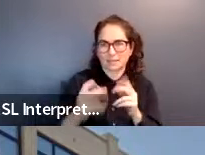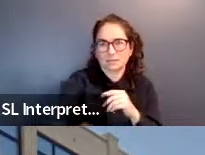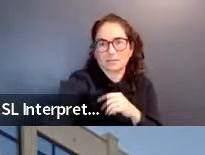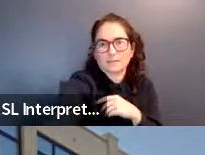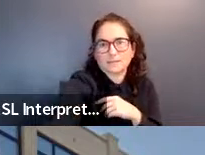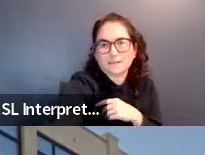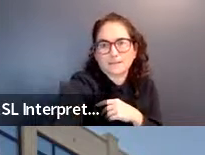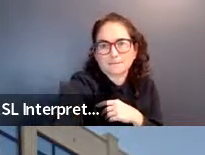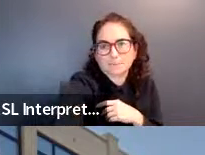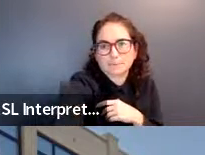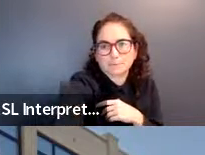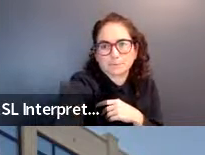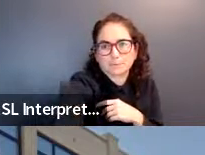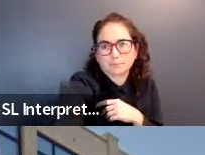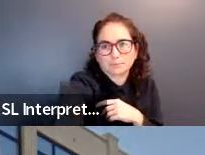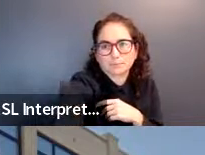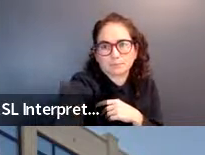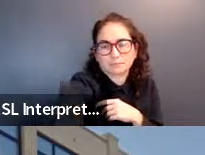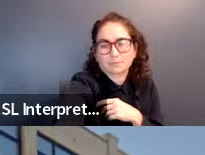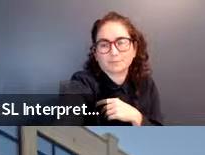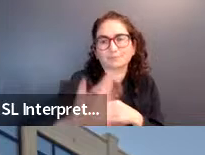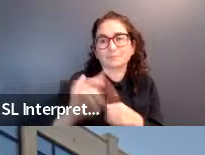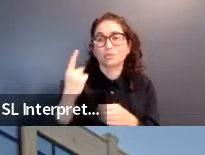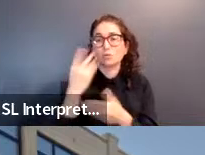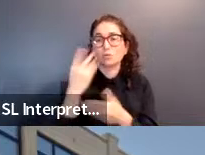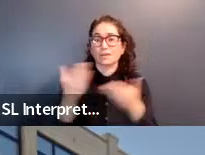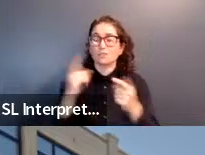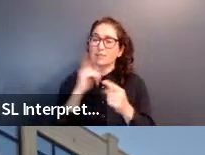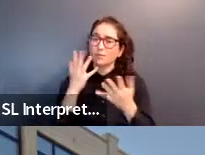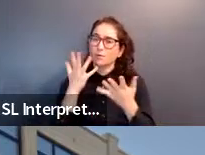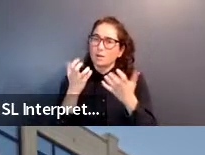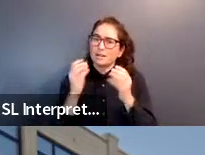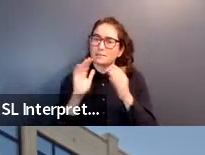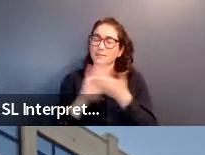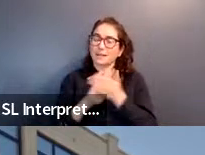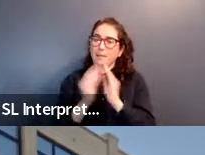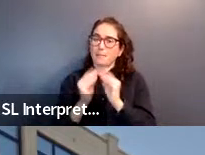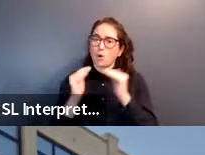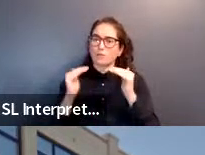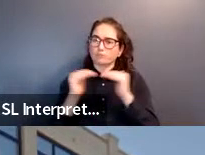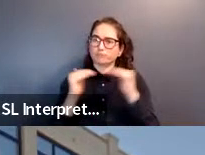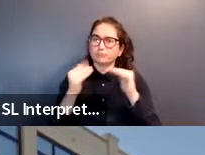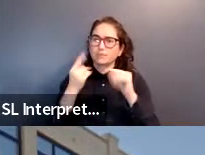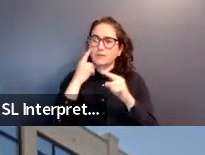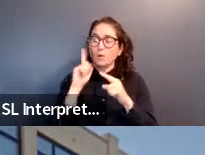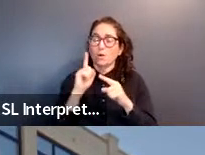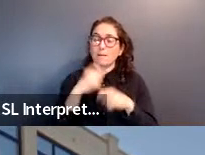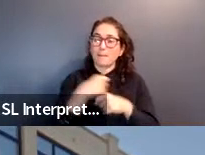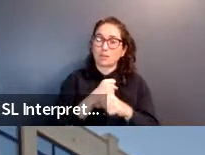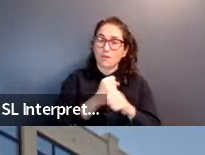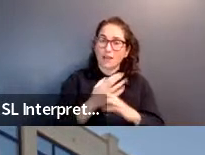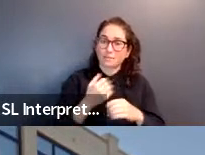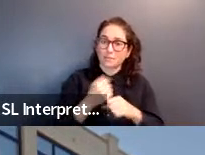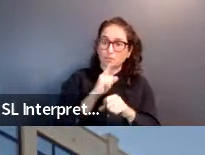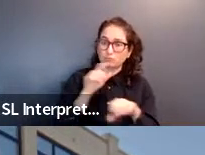one aspect of zoning for economic opportunity where we want to level the playing field for our manufacturers and make sure that they can occupy